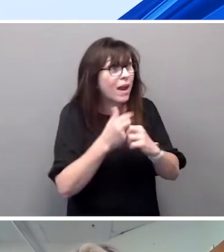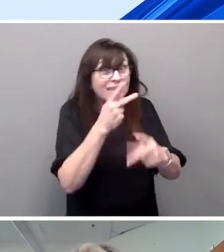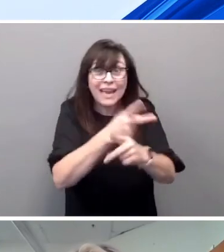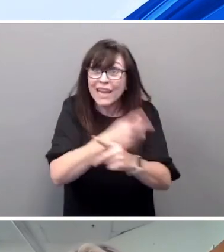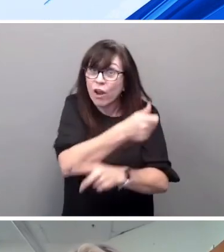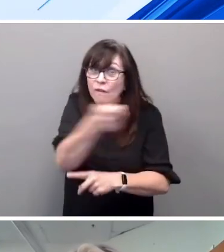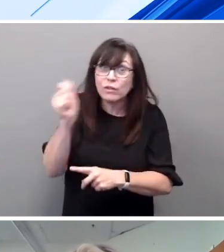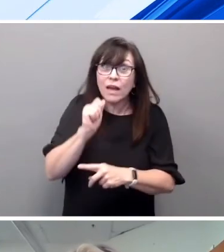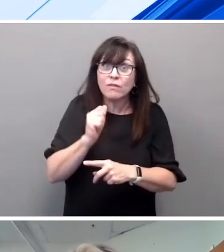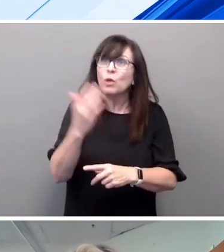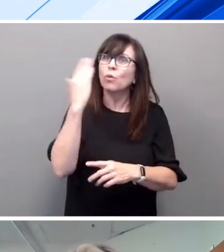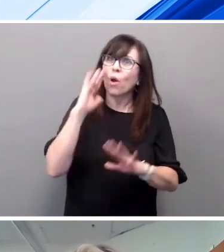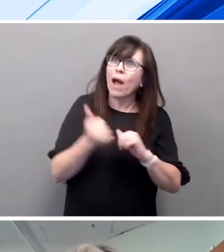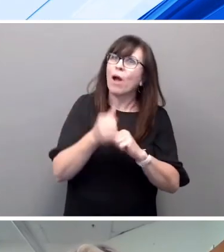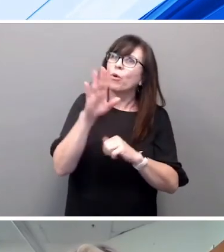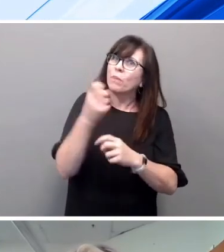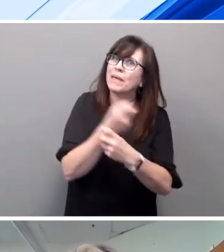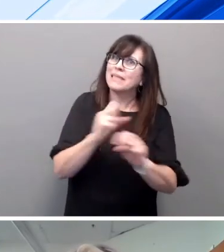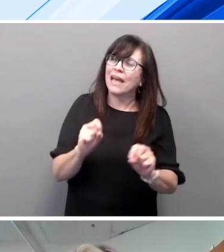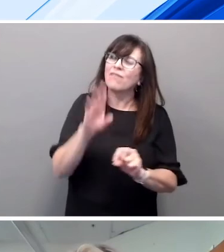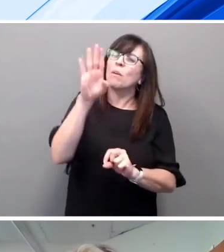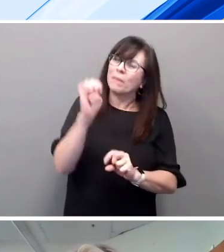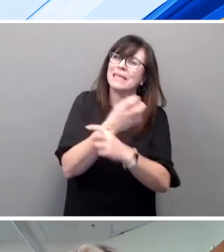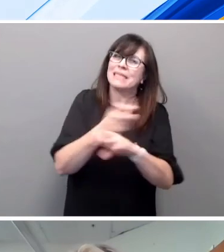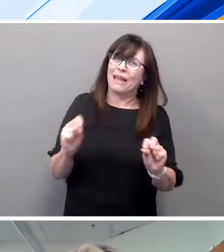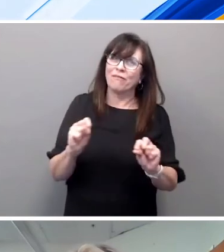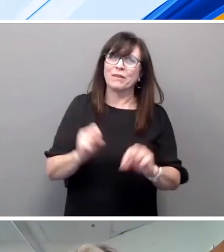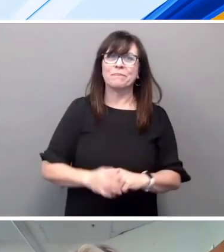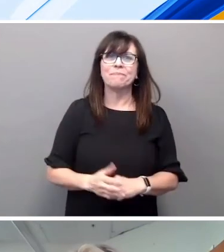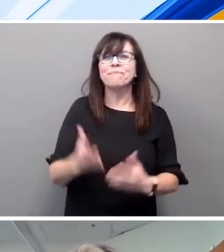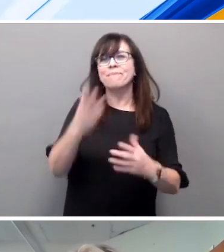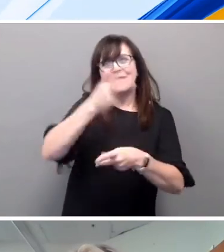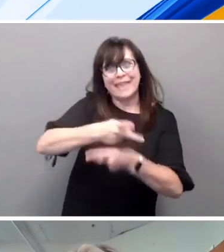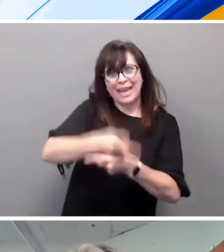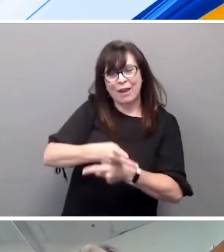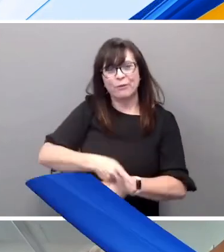You know how to be safe. Be safe. Take care. Thanks, Al.